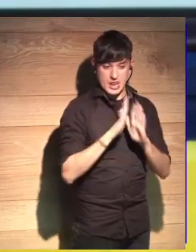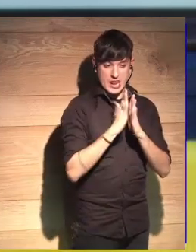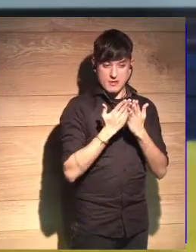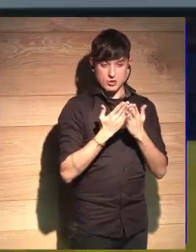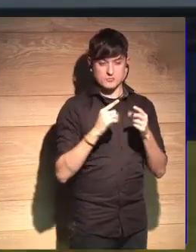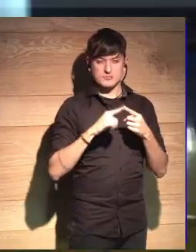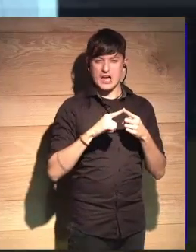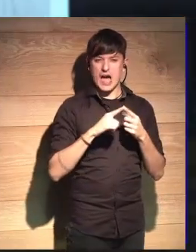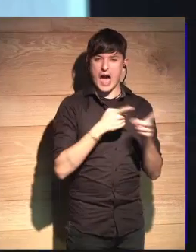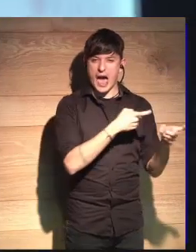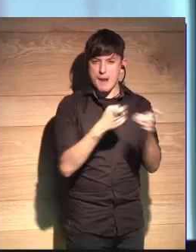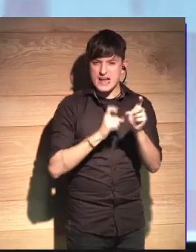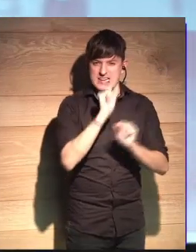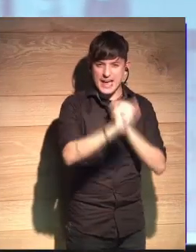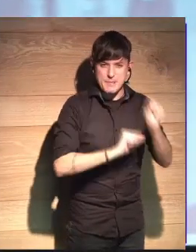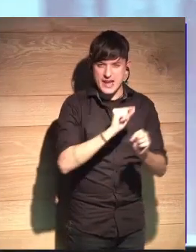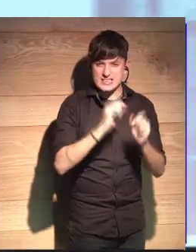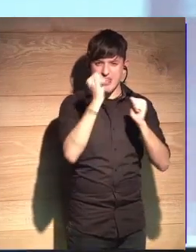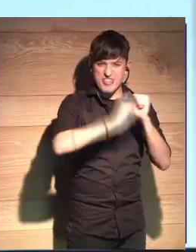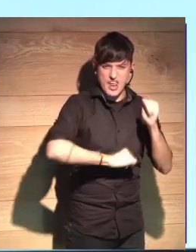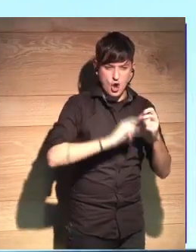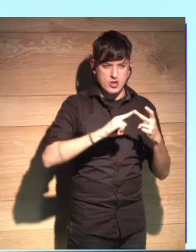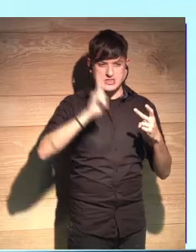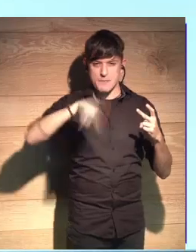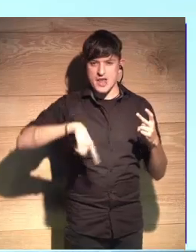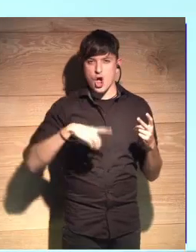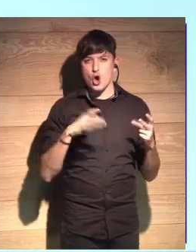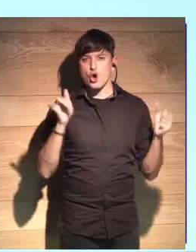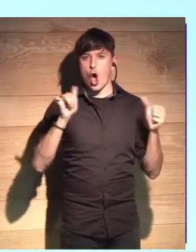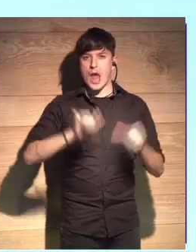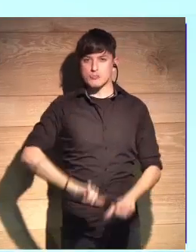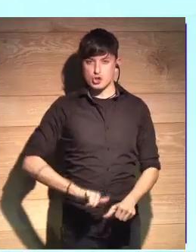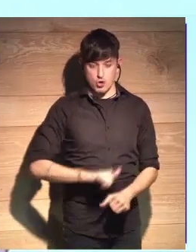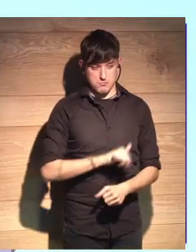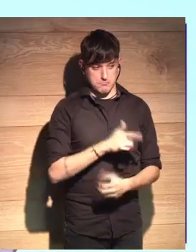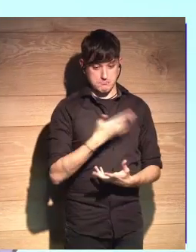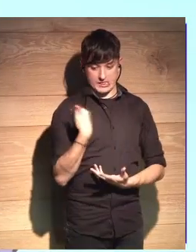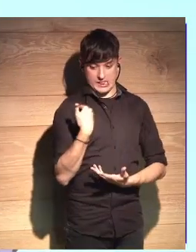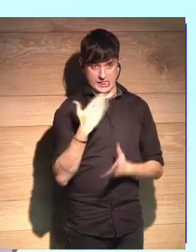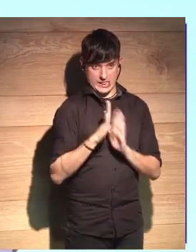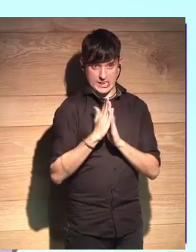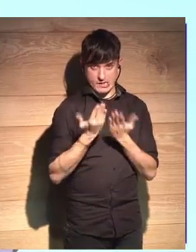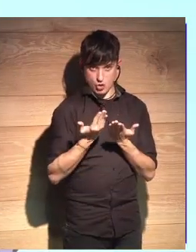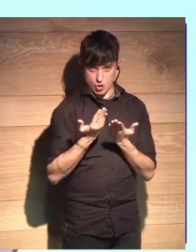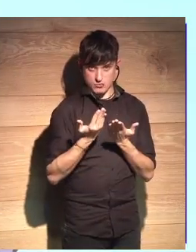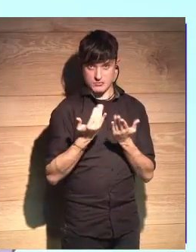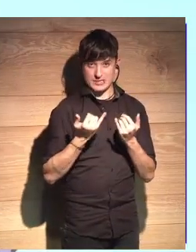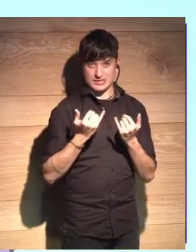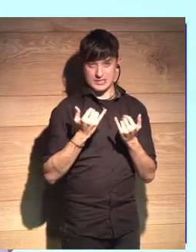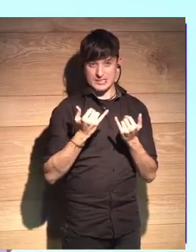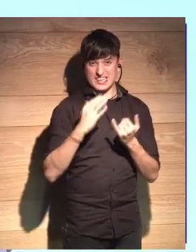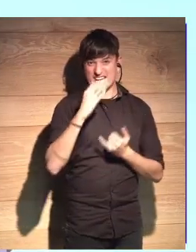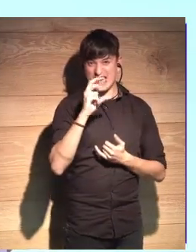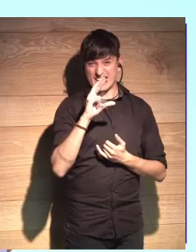book Collapso. My most recent book compares national political